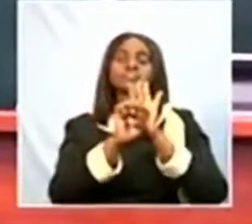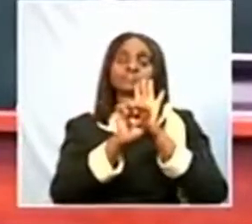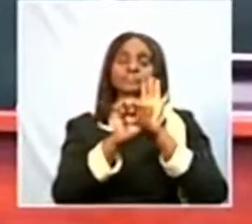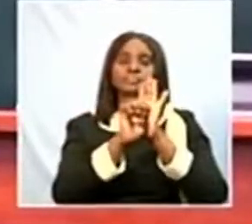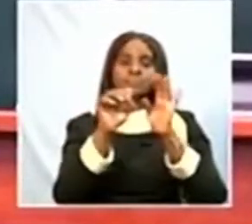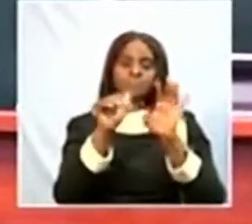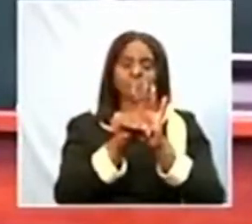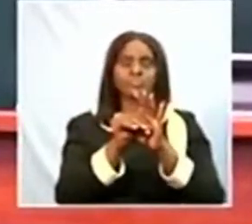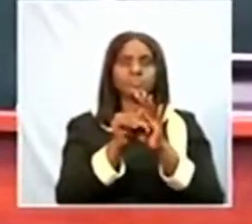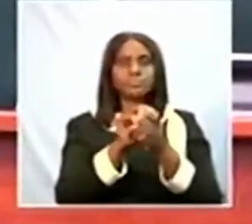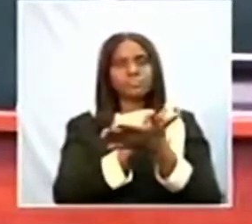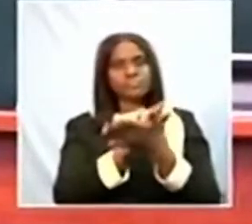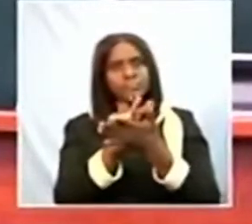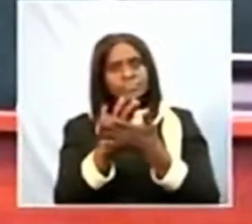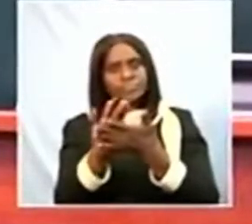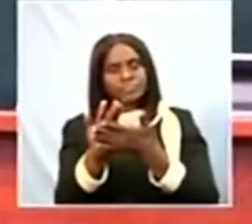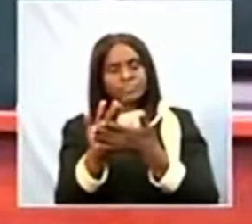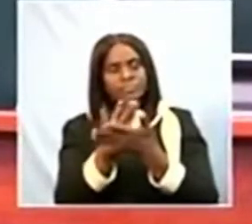in greening